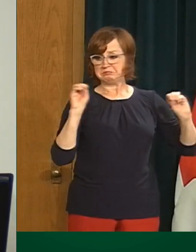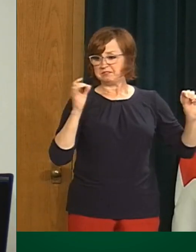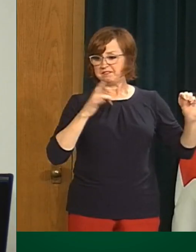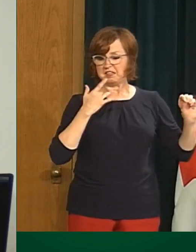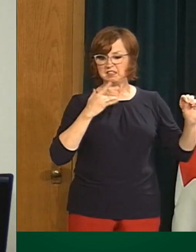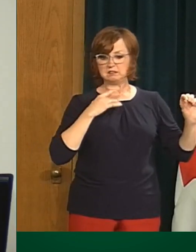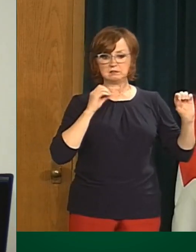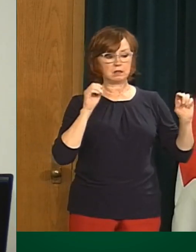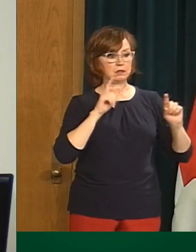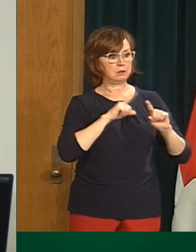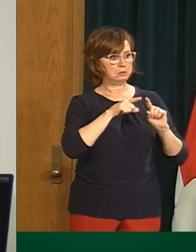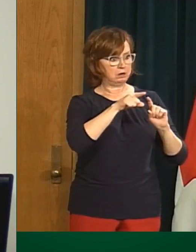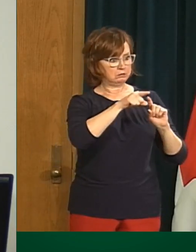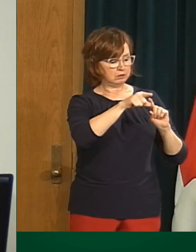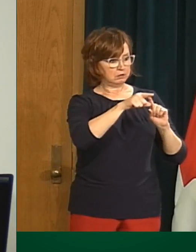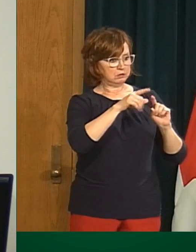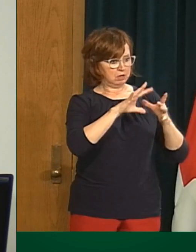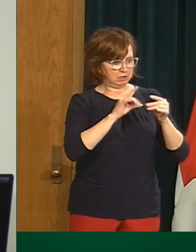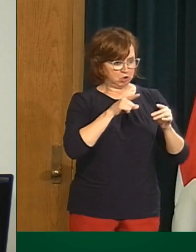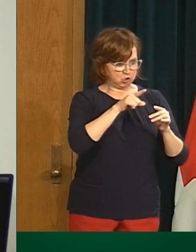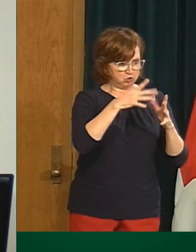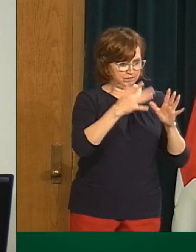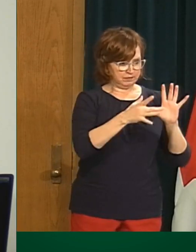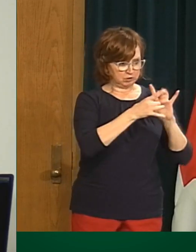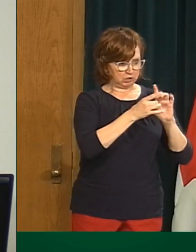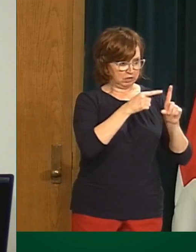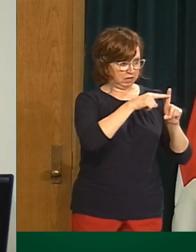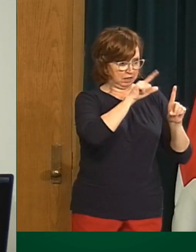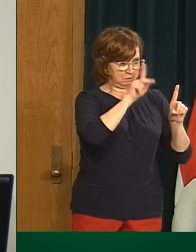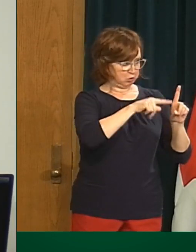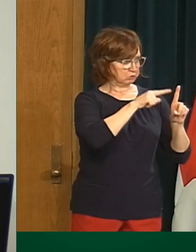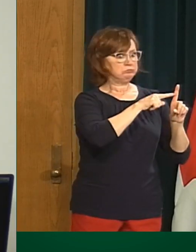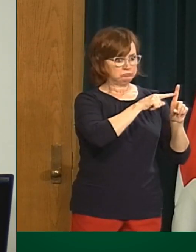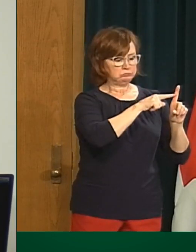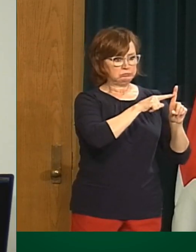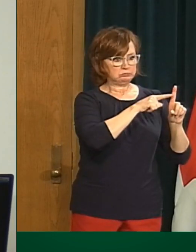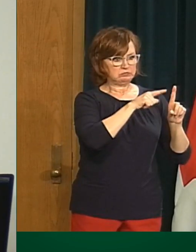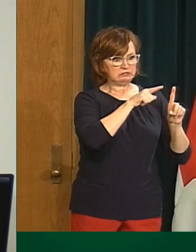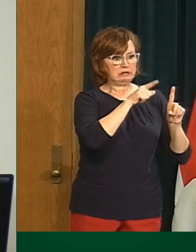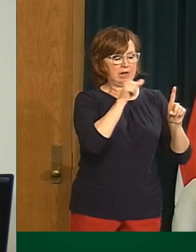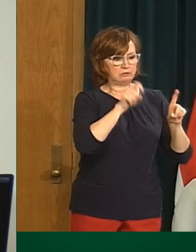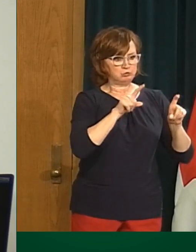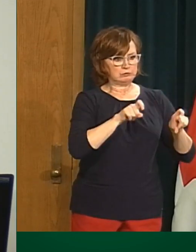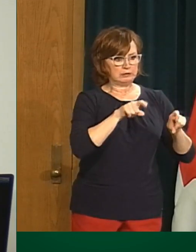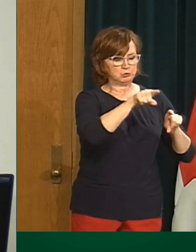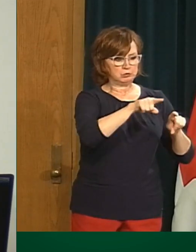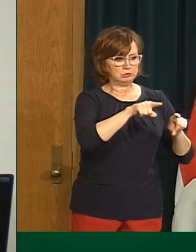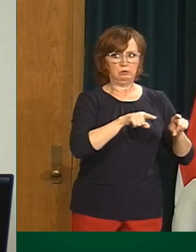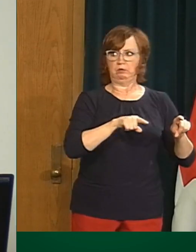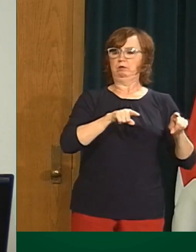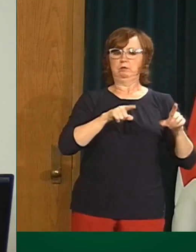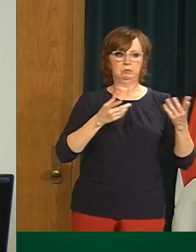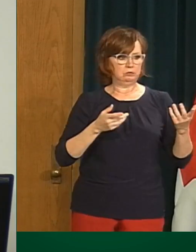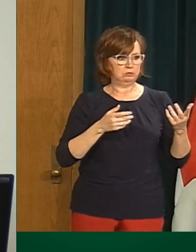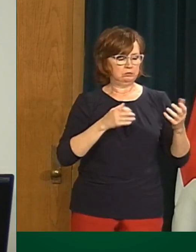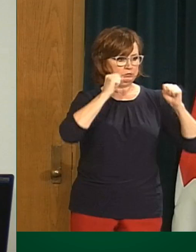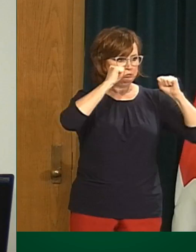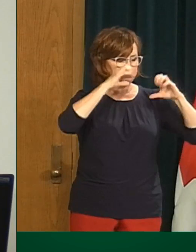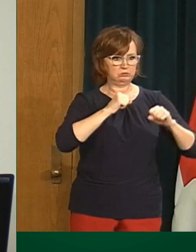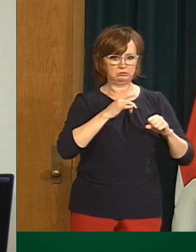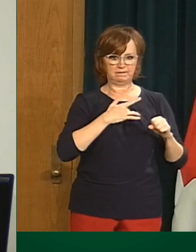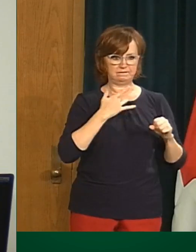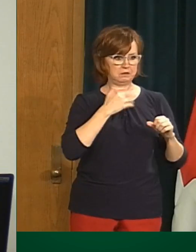you are able to contain the cluster. So even if we see an increase in cases, but we can link them to an